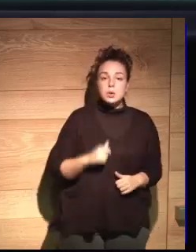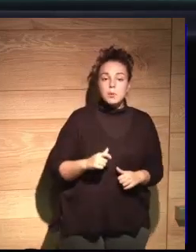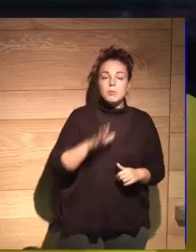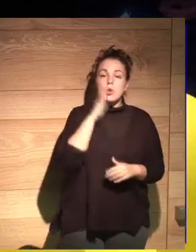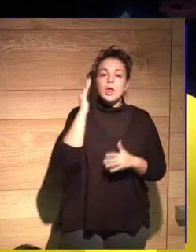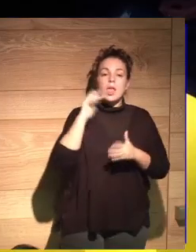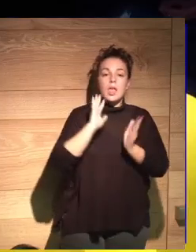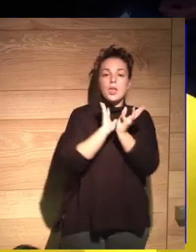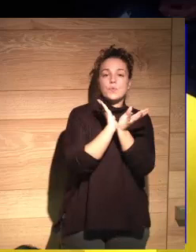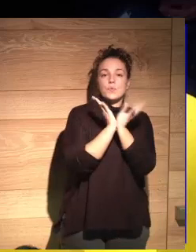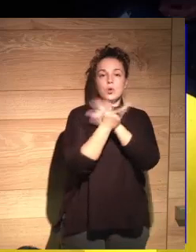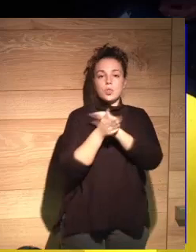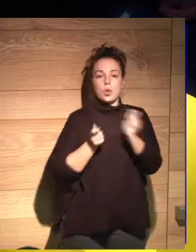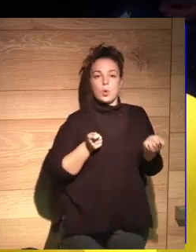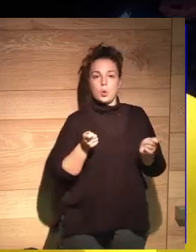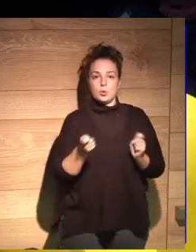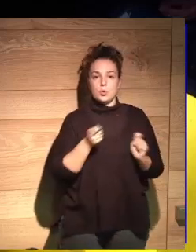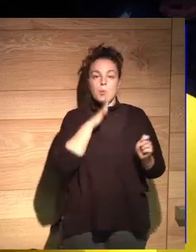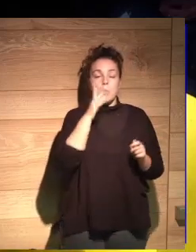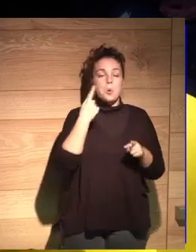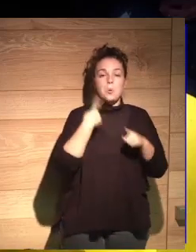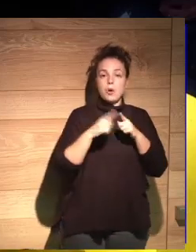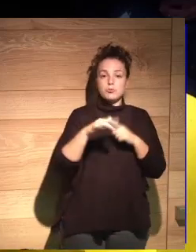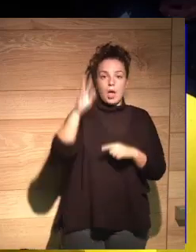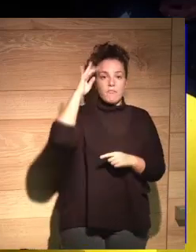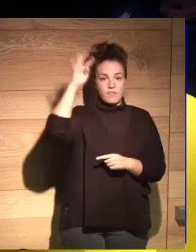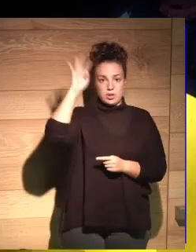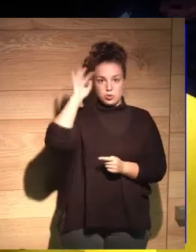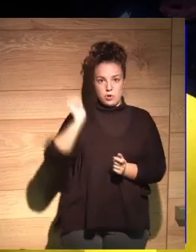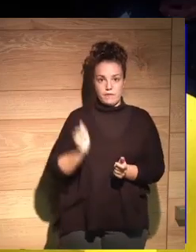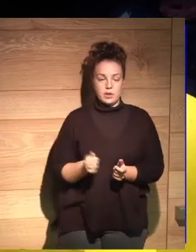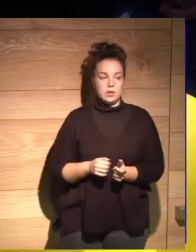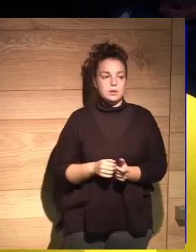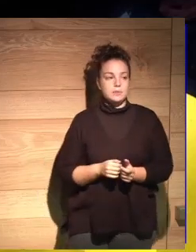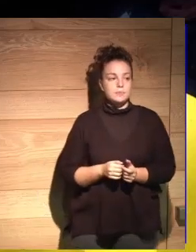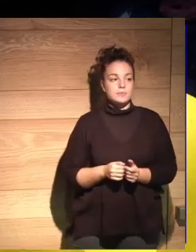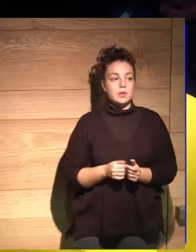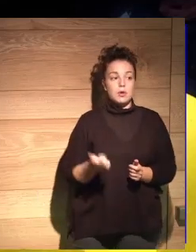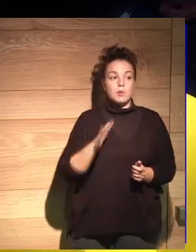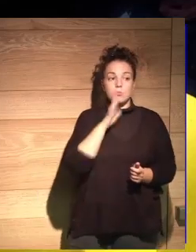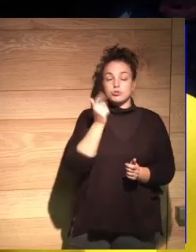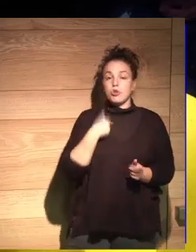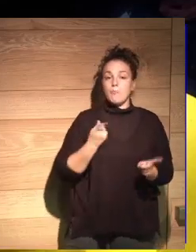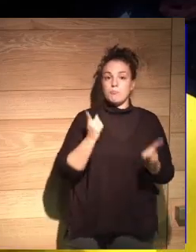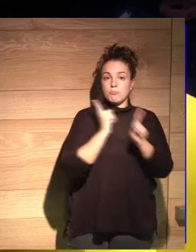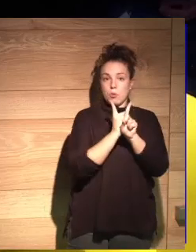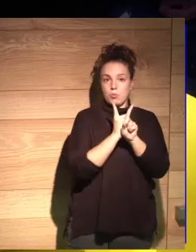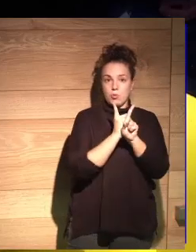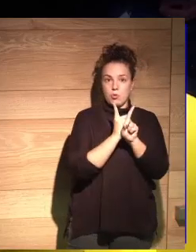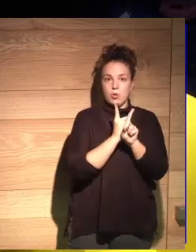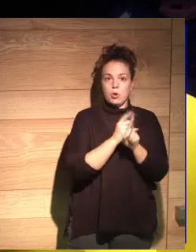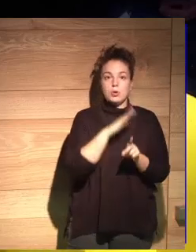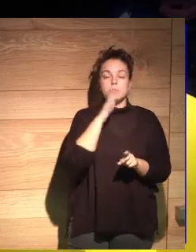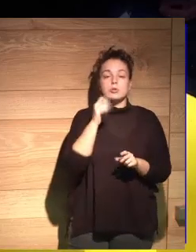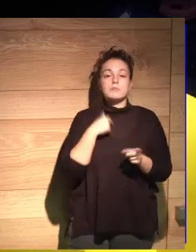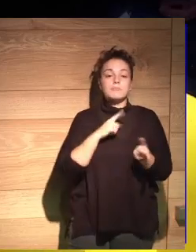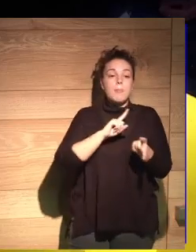being, of controlled evolution, because of something which is purely philosophical, which is that I'm